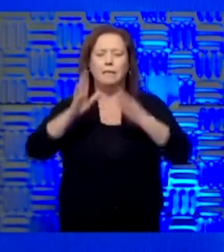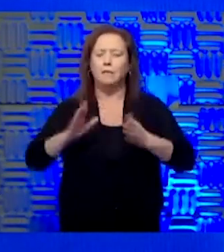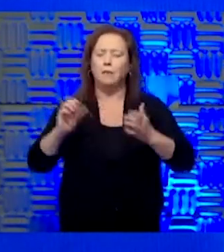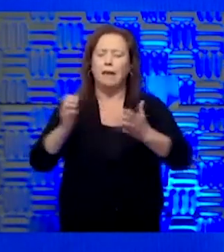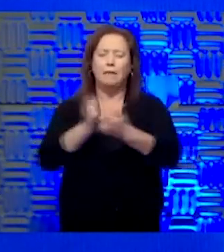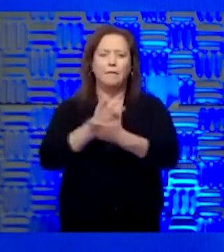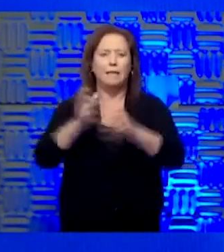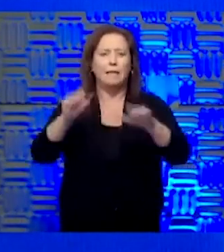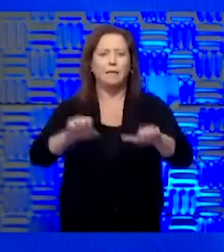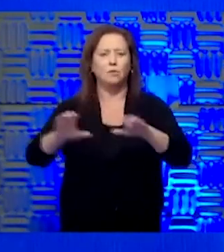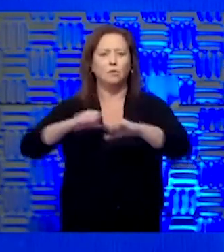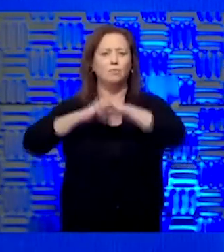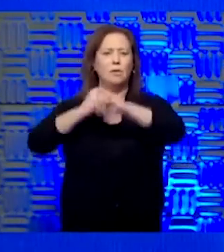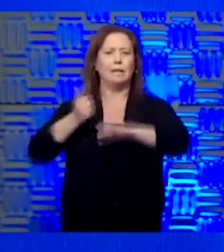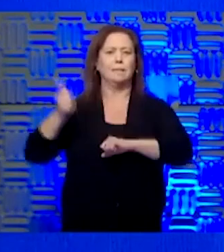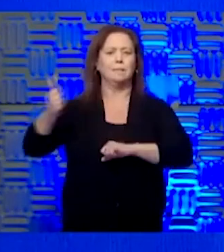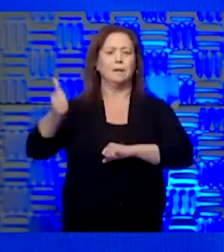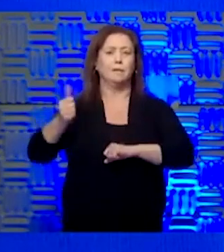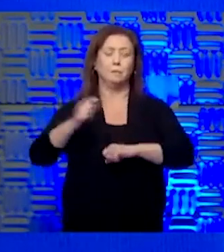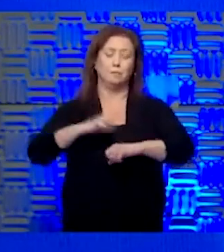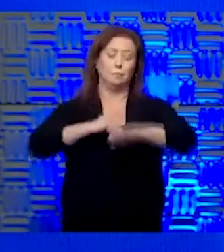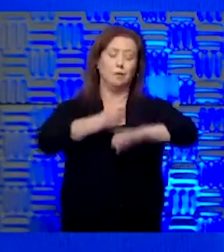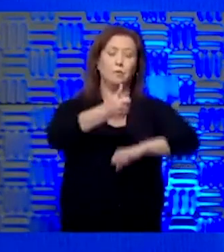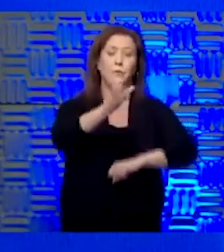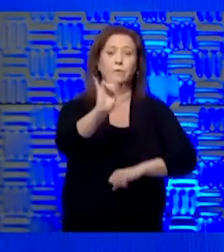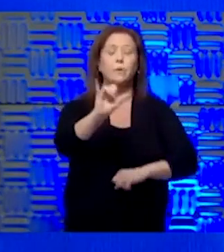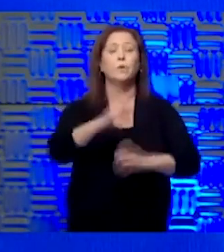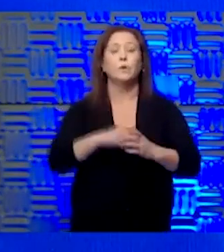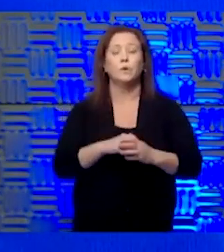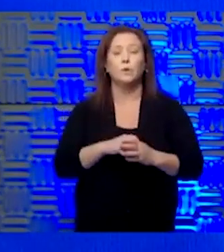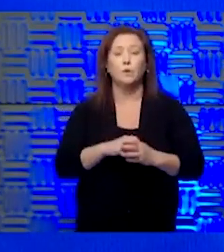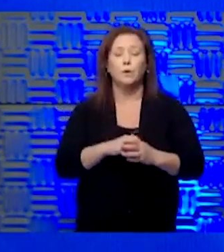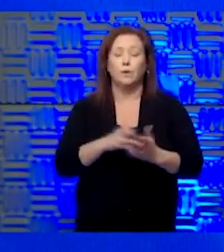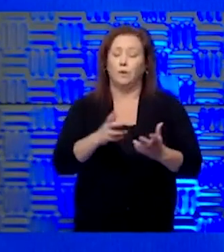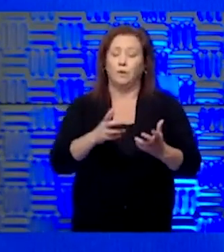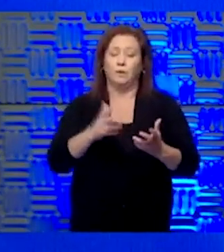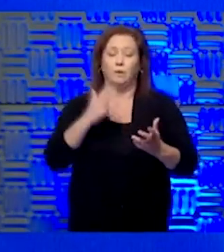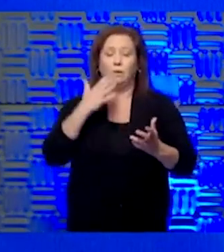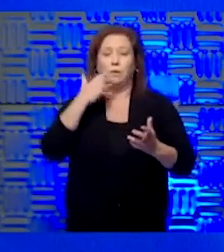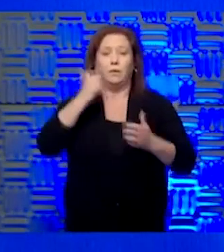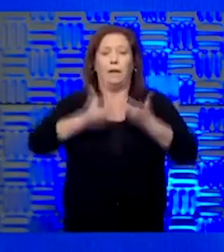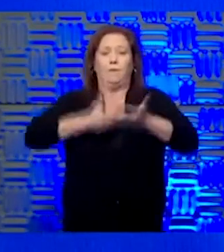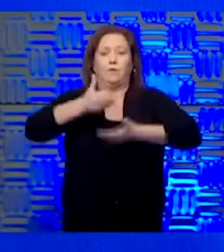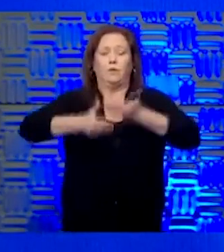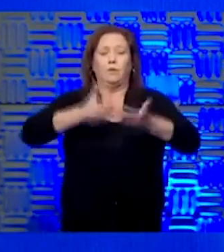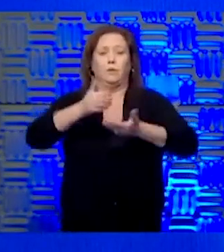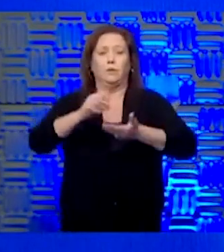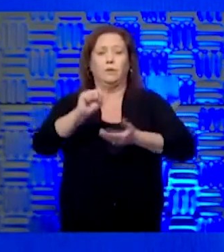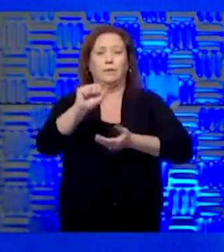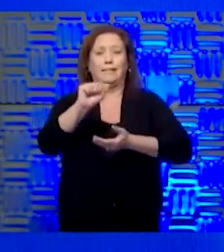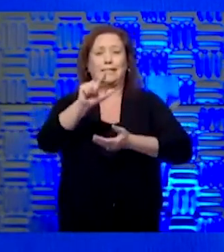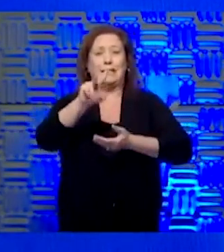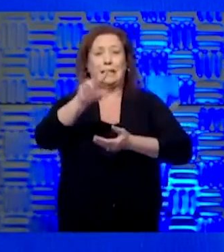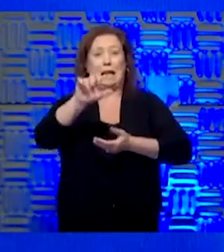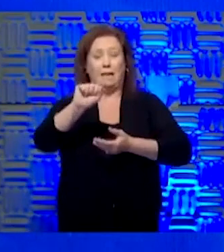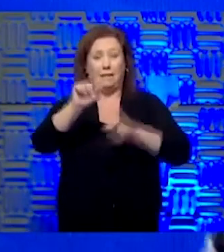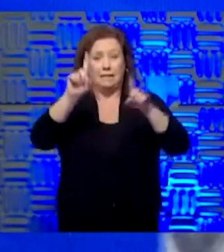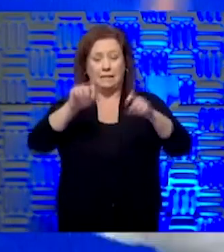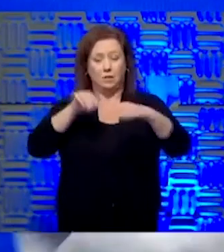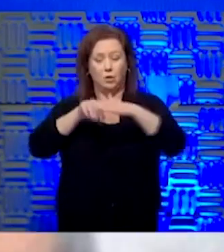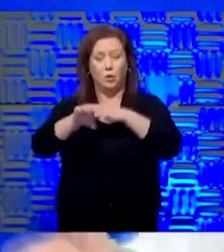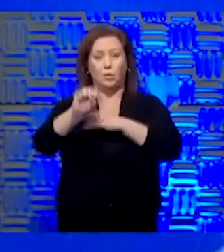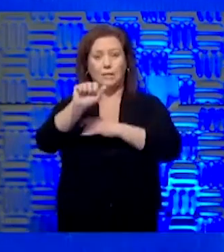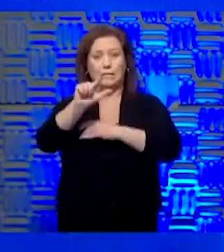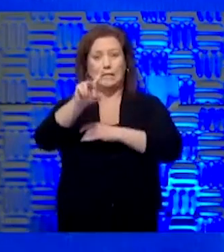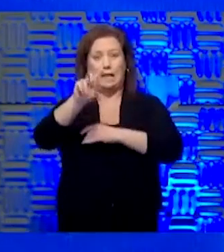can. And the only thing that'll help us sooner than that is to get such rapid turnaround salival testing that you can walk in, get a test,